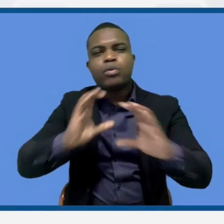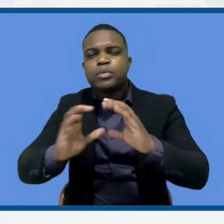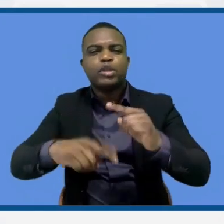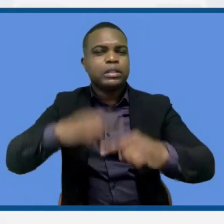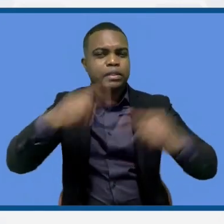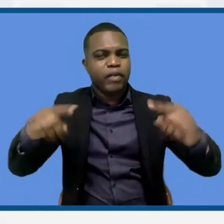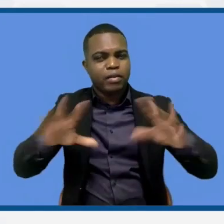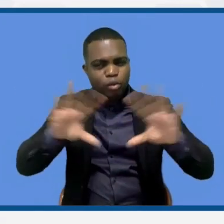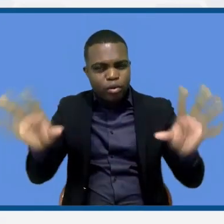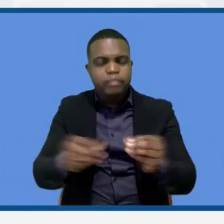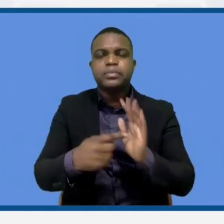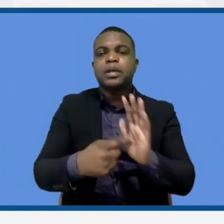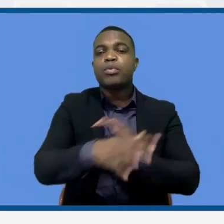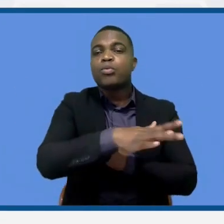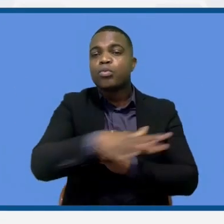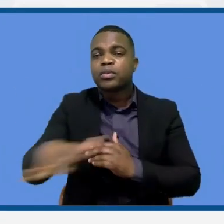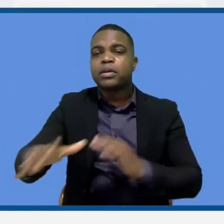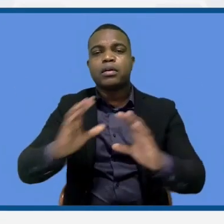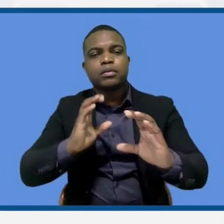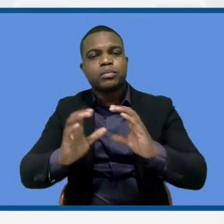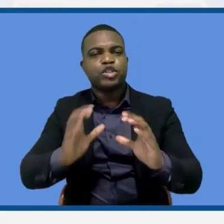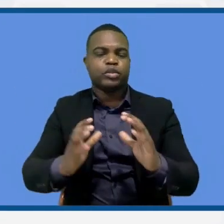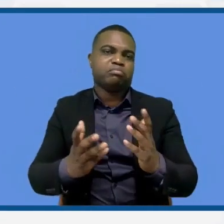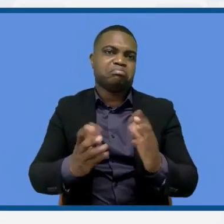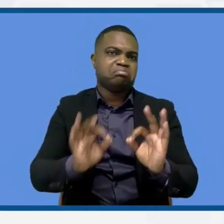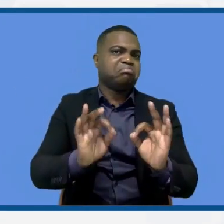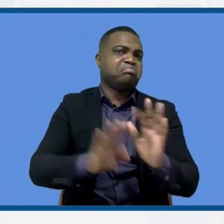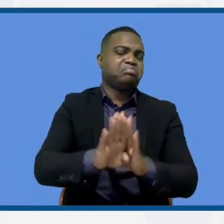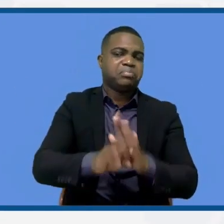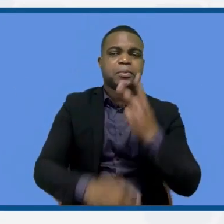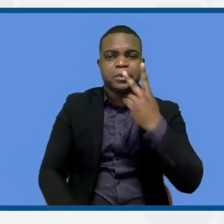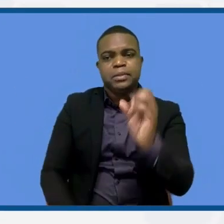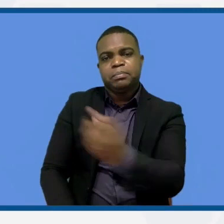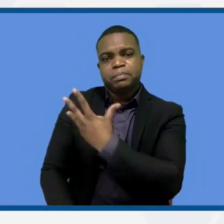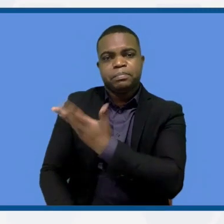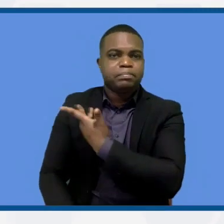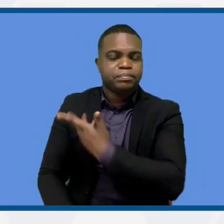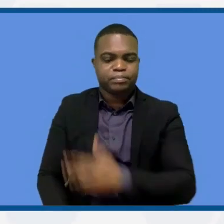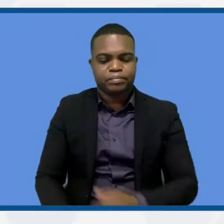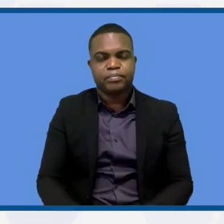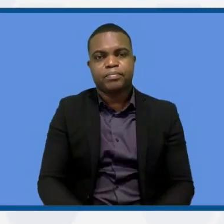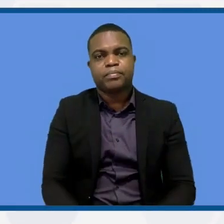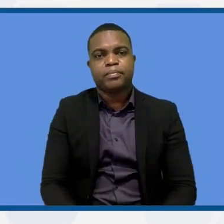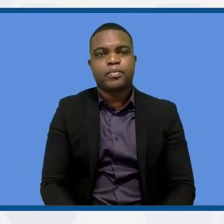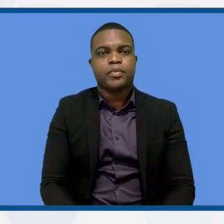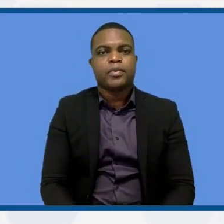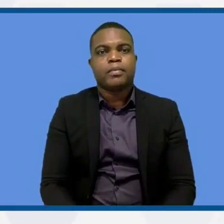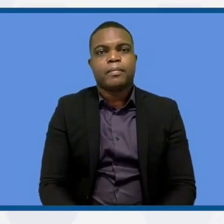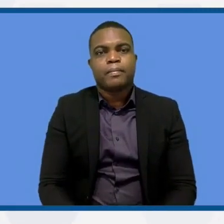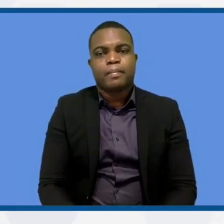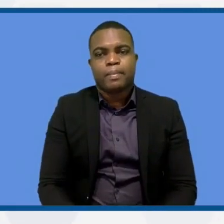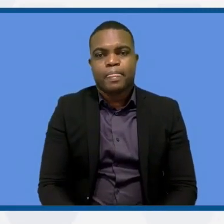I'll take a pause here before the end. This is a sentence for you